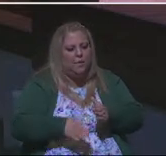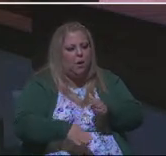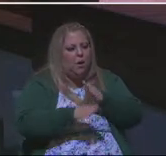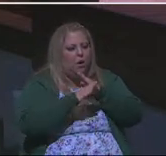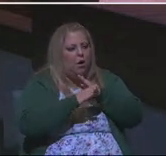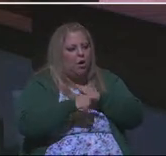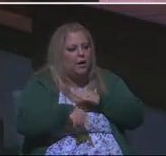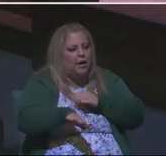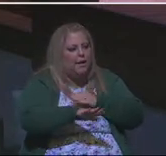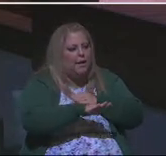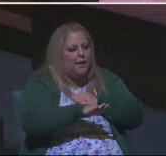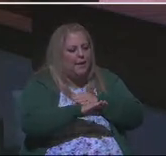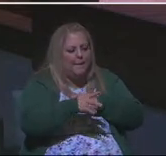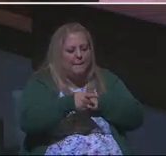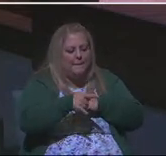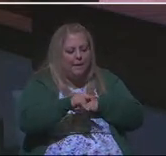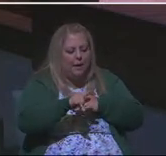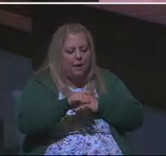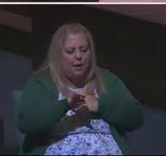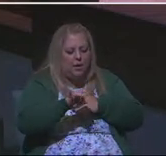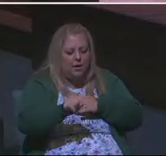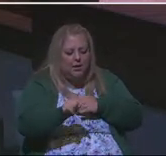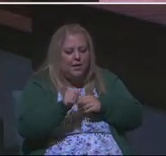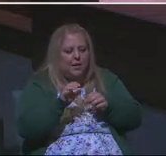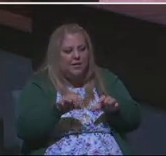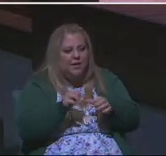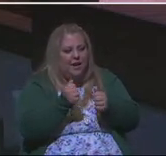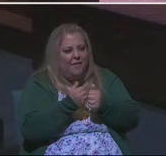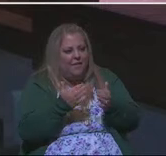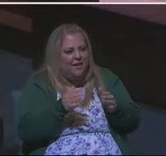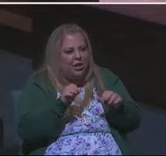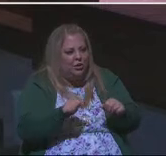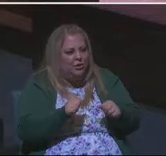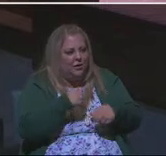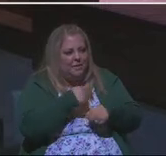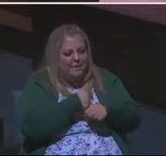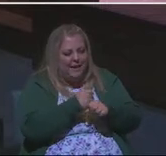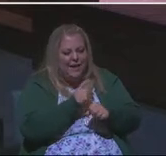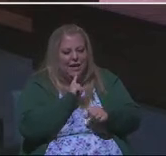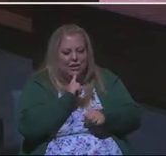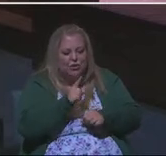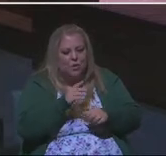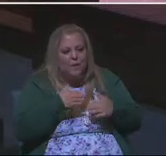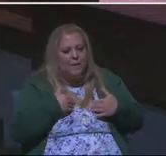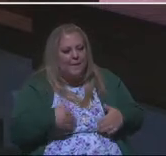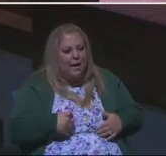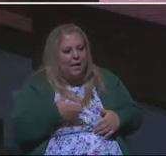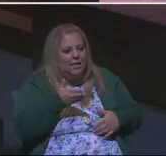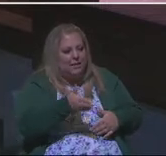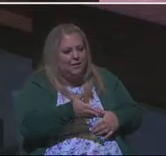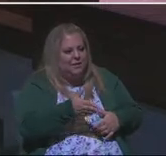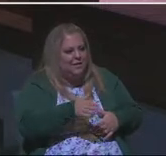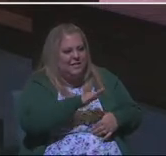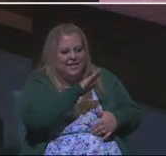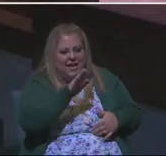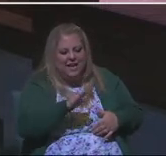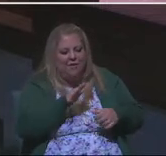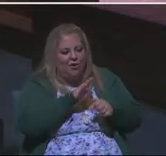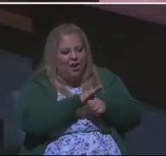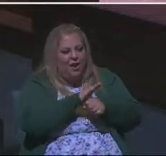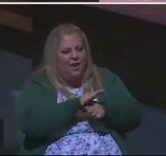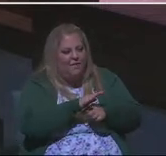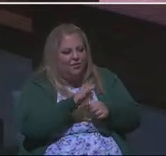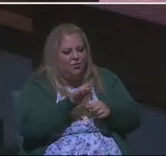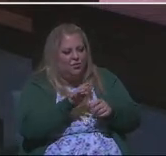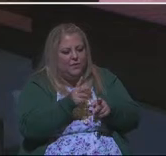mean, Pilate had done everything that he could to make sure that body stayed in there. It's never enough to keep Jesus down. Amen? So